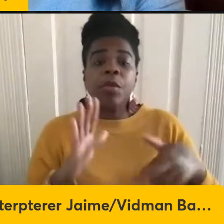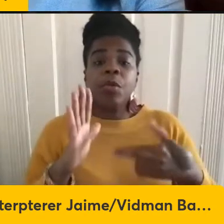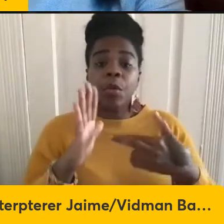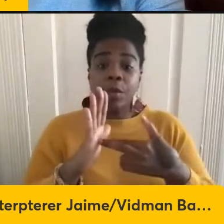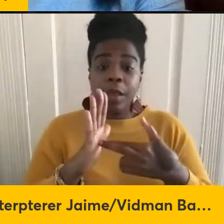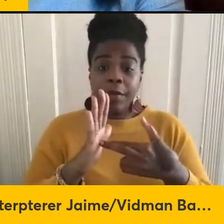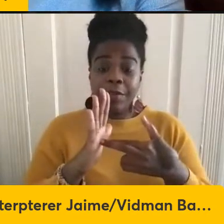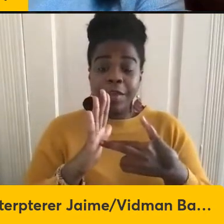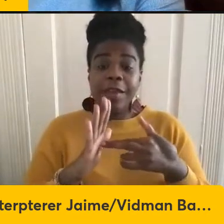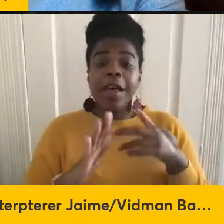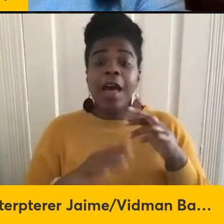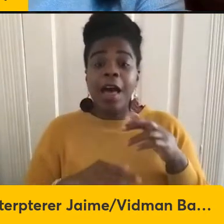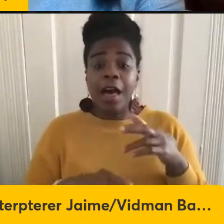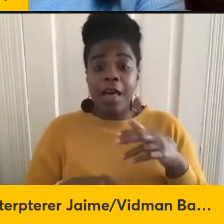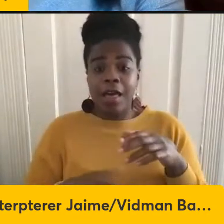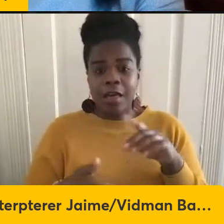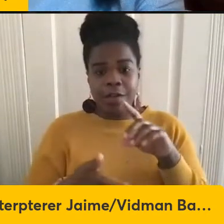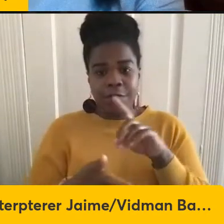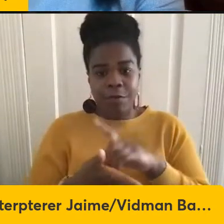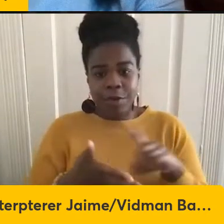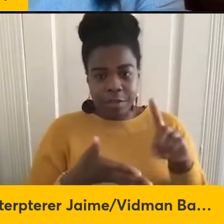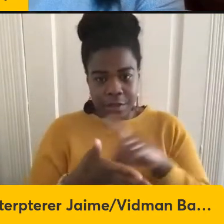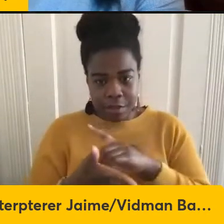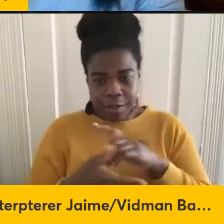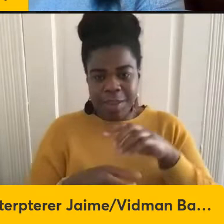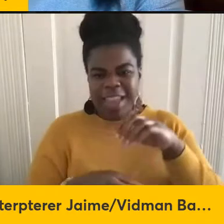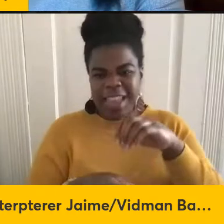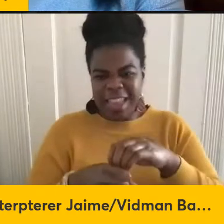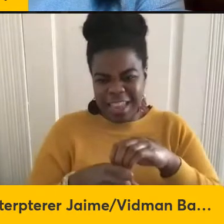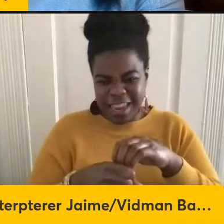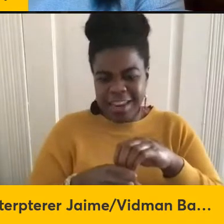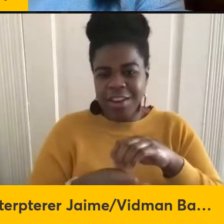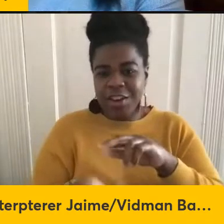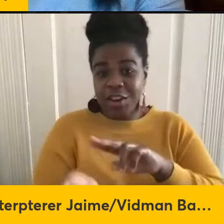in nursing and how that interplays with